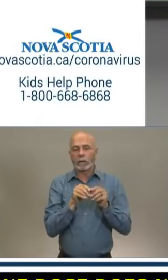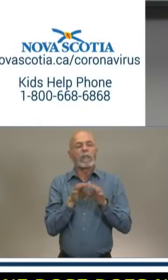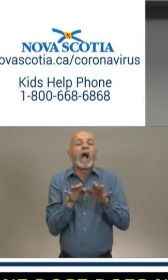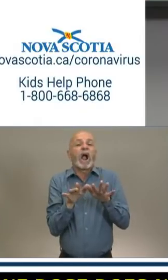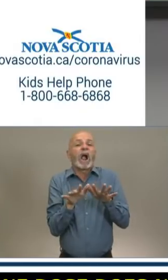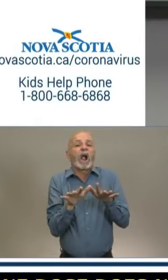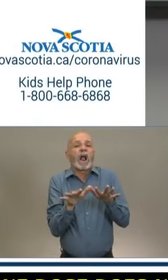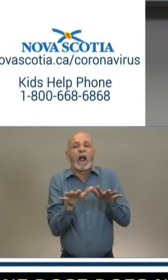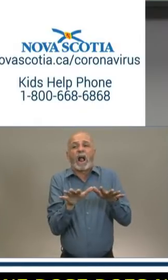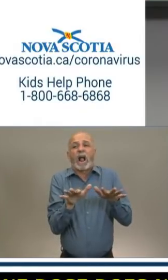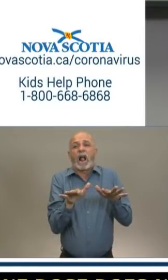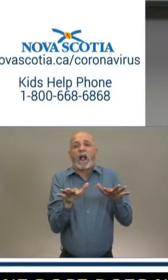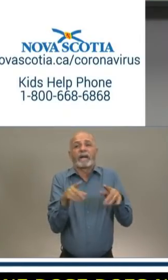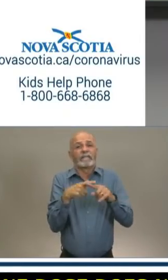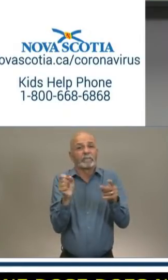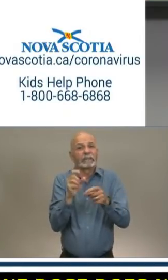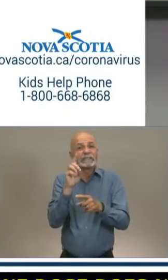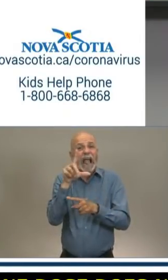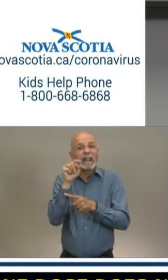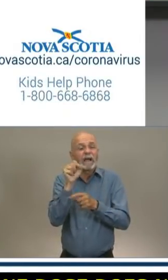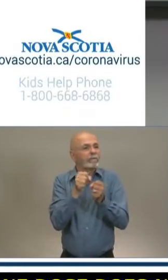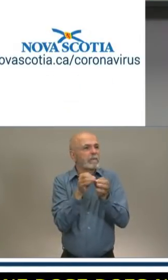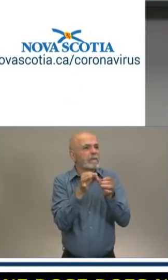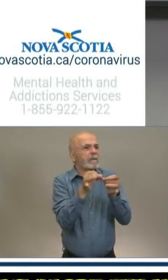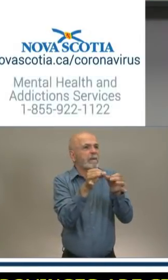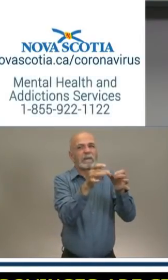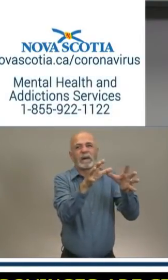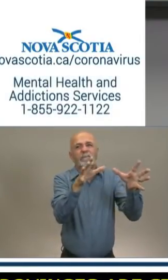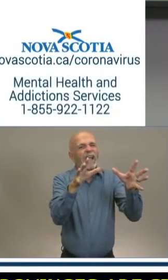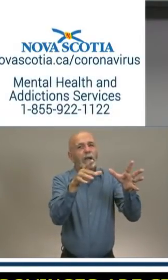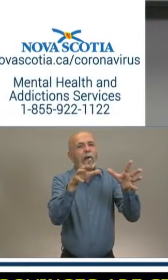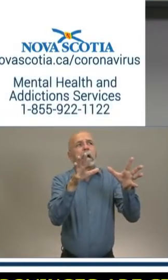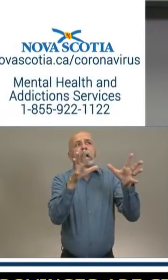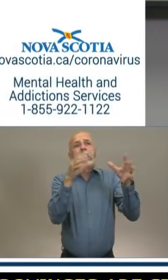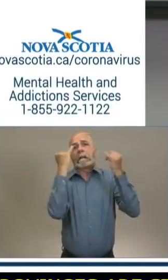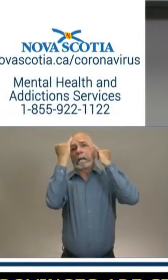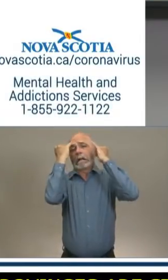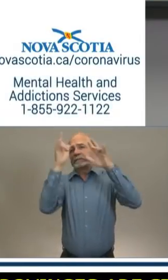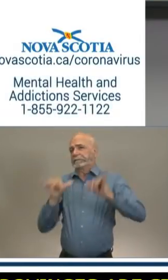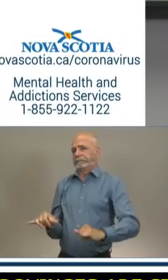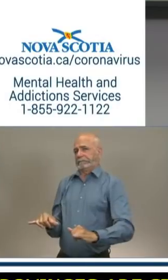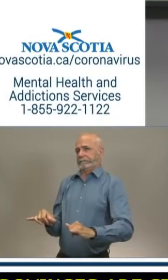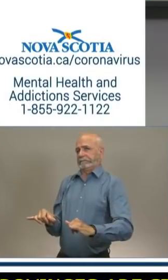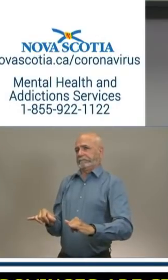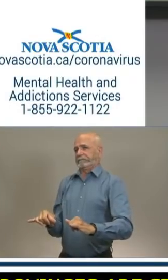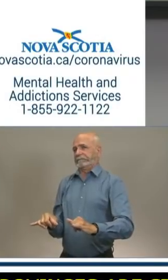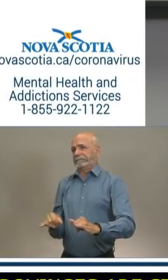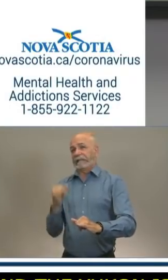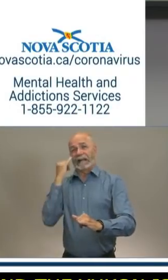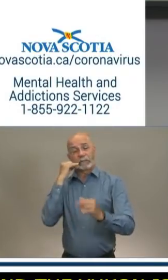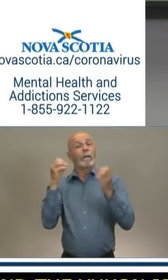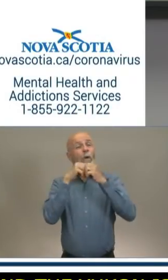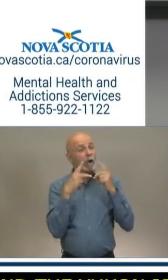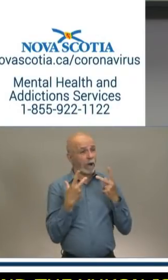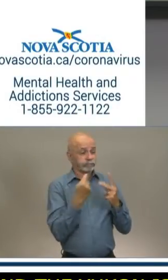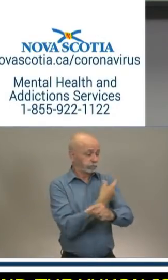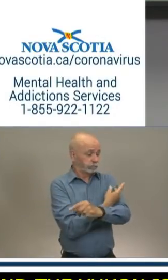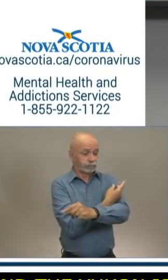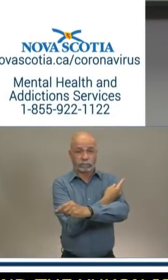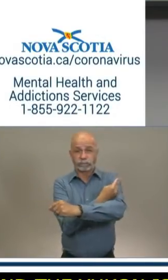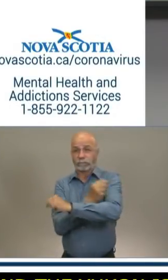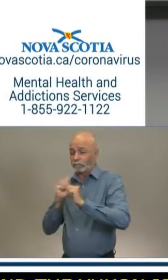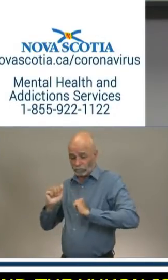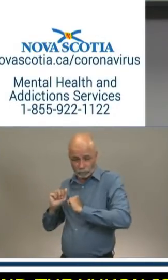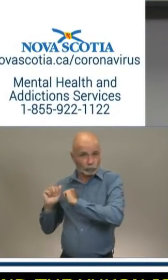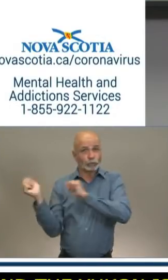the Delta variant. We do not want that. The more vaccine we get in arms, the more risk we can accept.